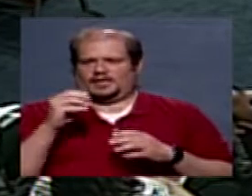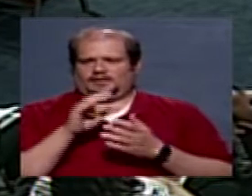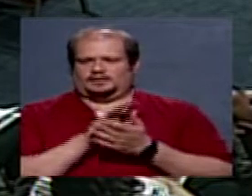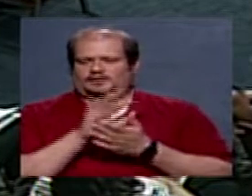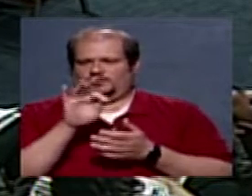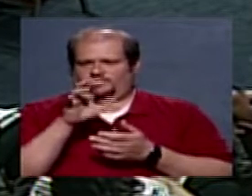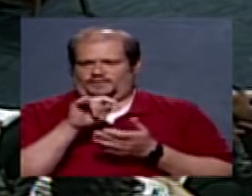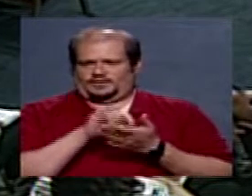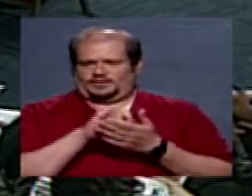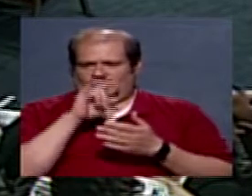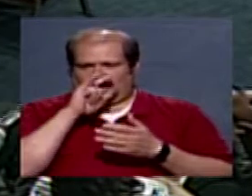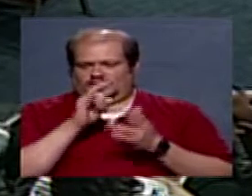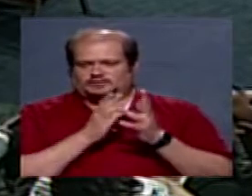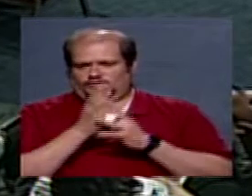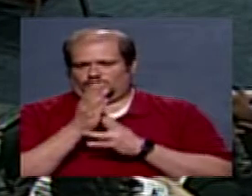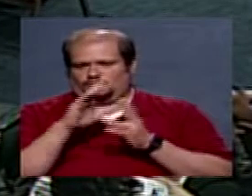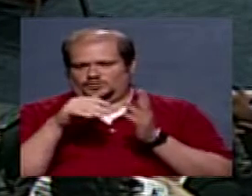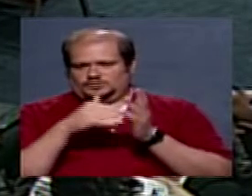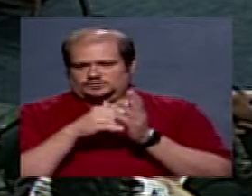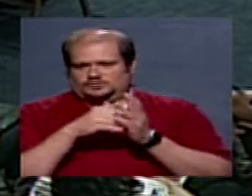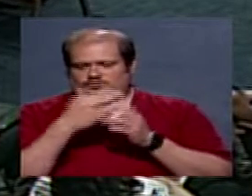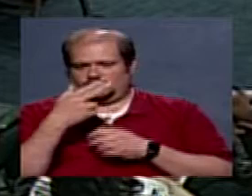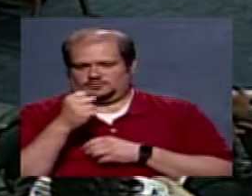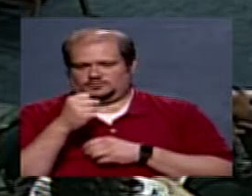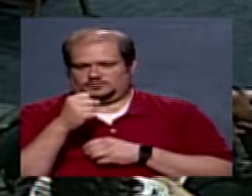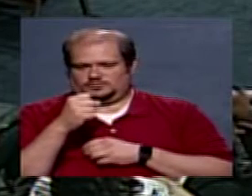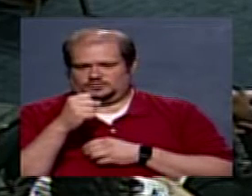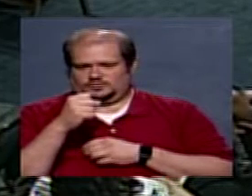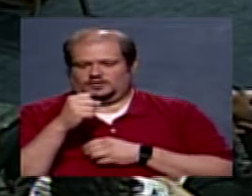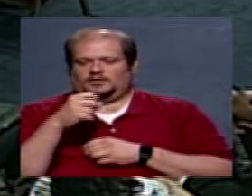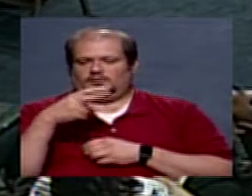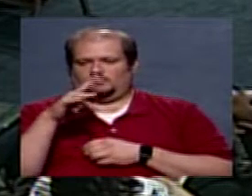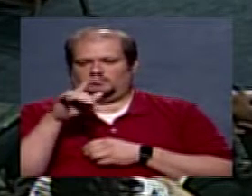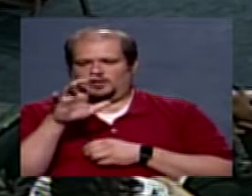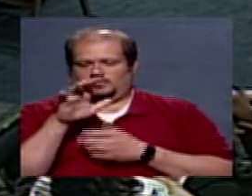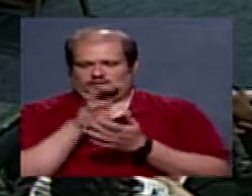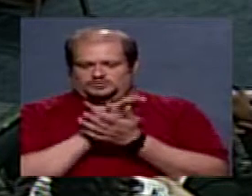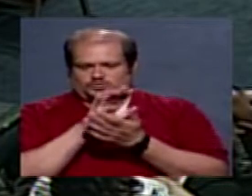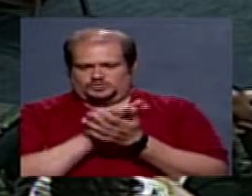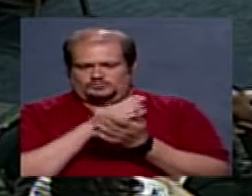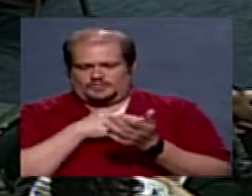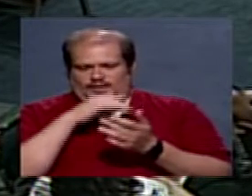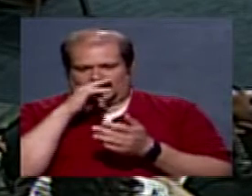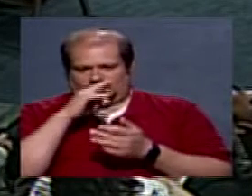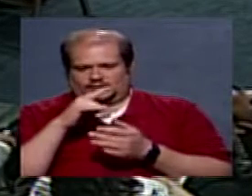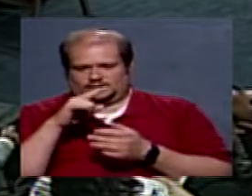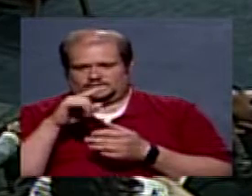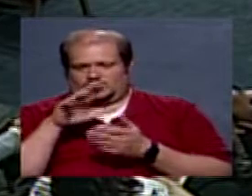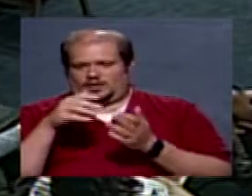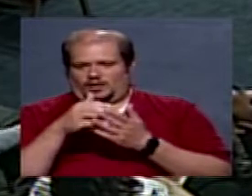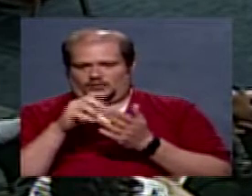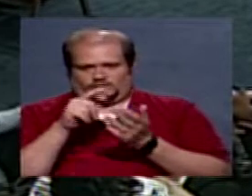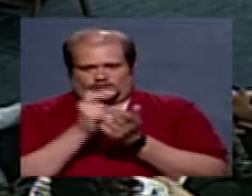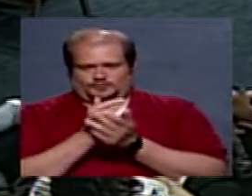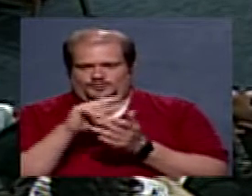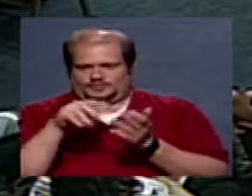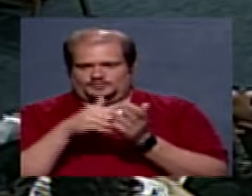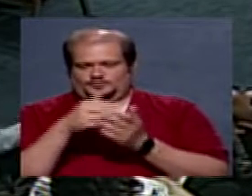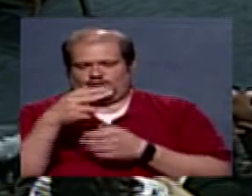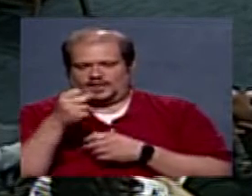and the fact she put her kids through my Molitor in public schools and my kids on Molitor at Central High.